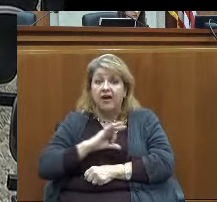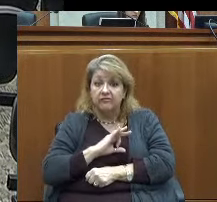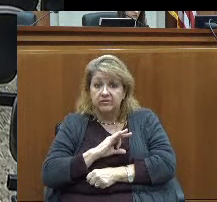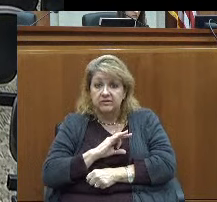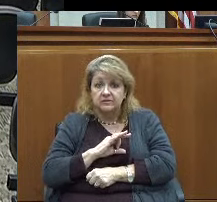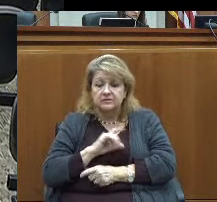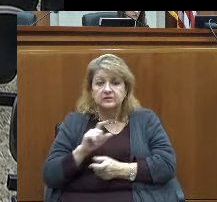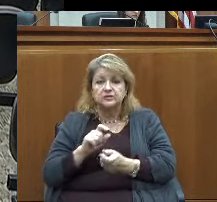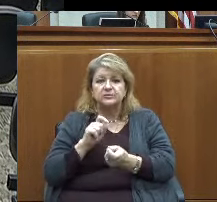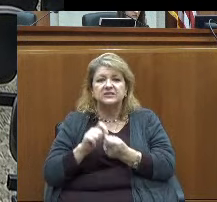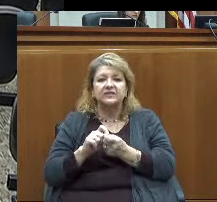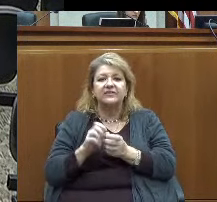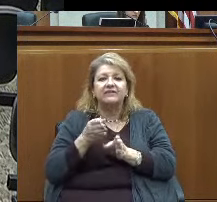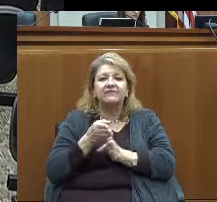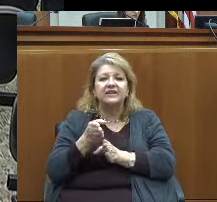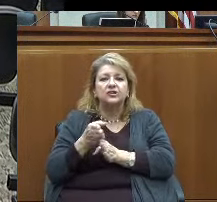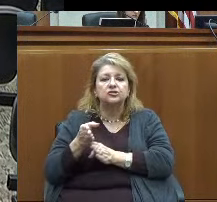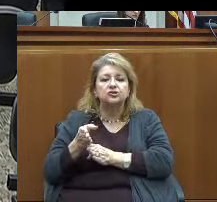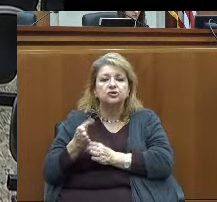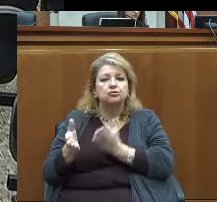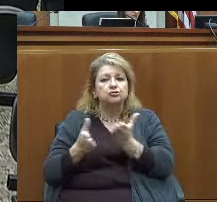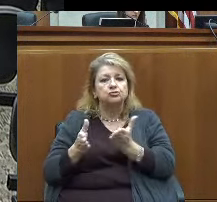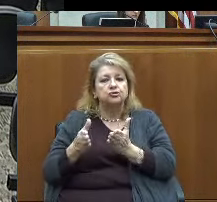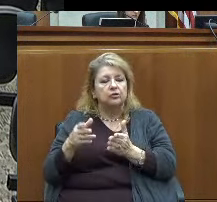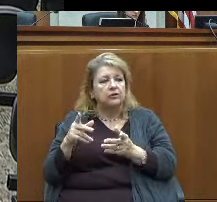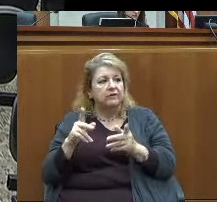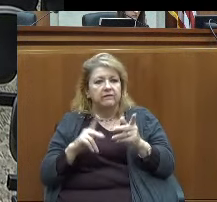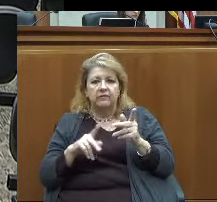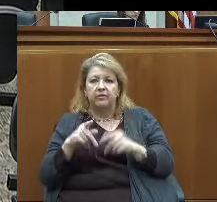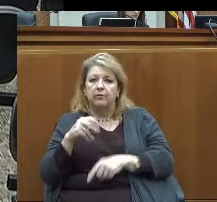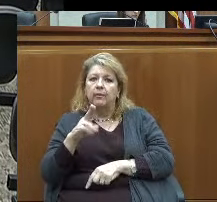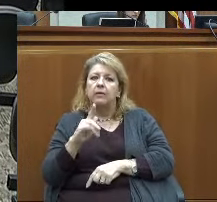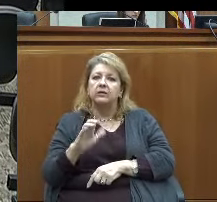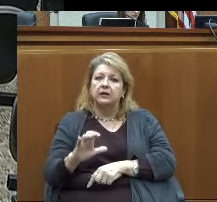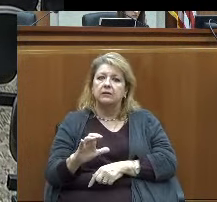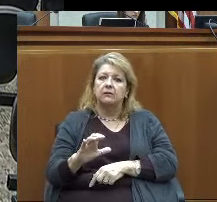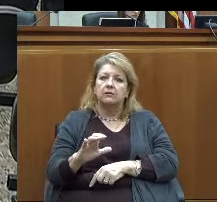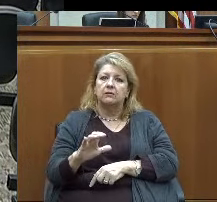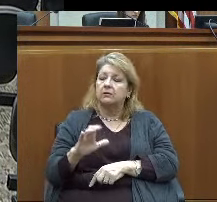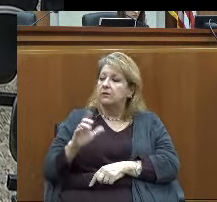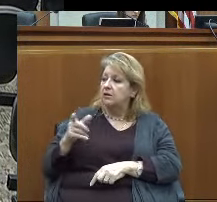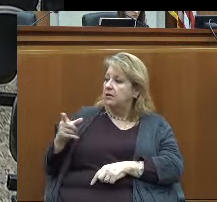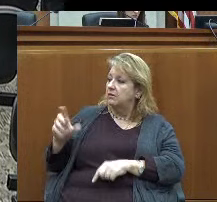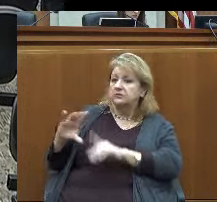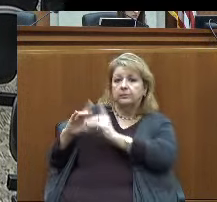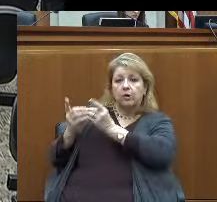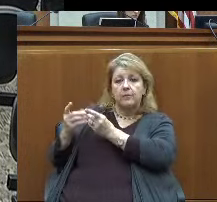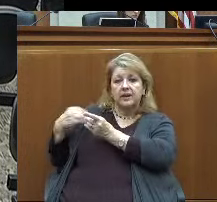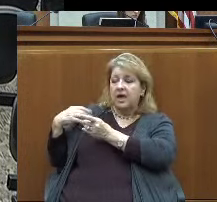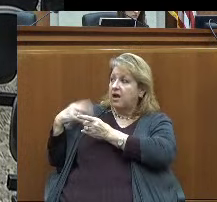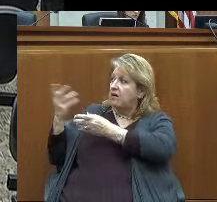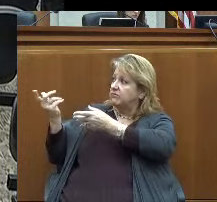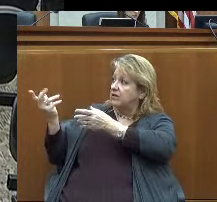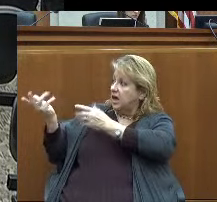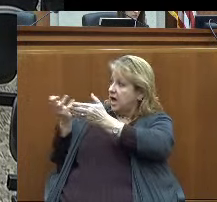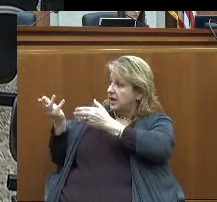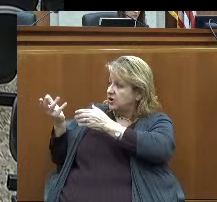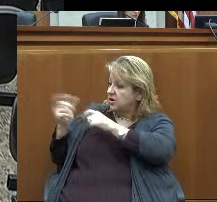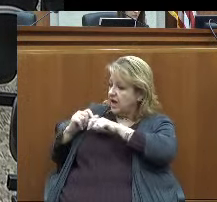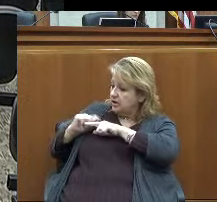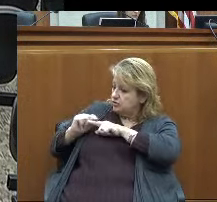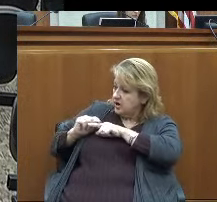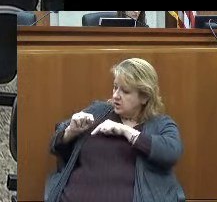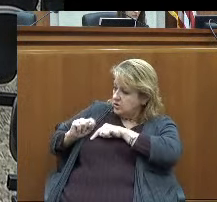staff in specific fields to serve the public appropriately. I don't understand why something like that